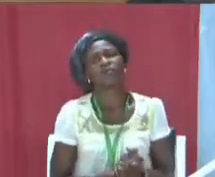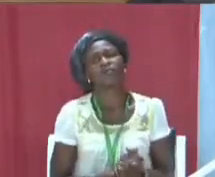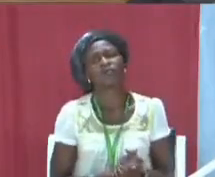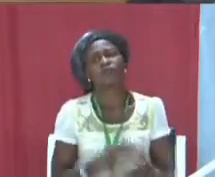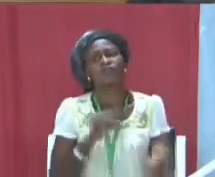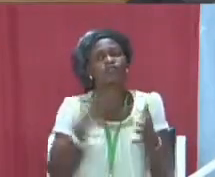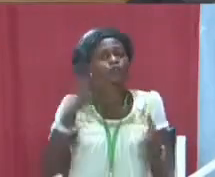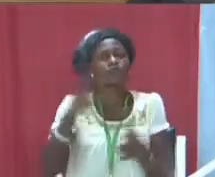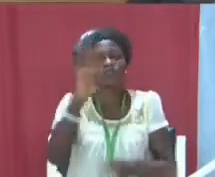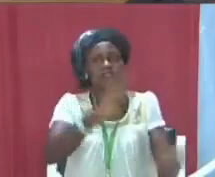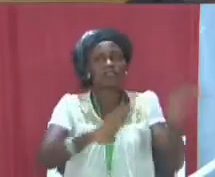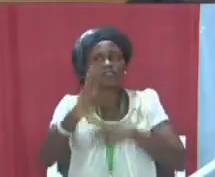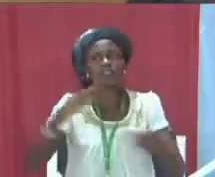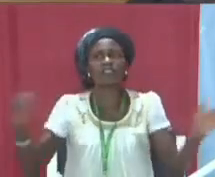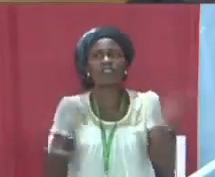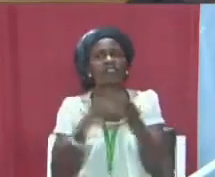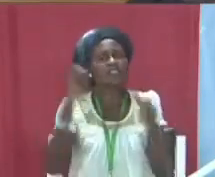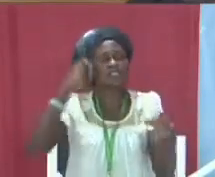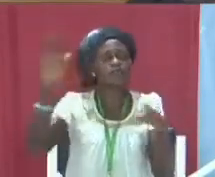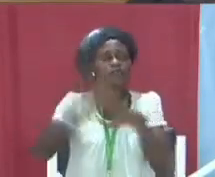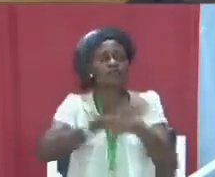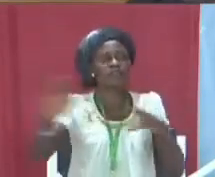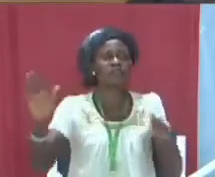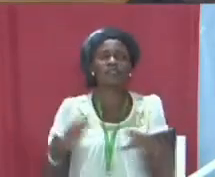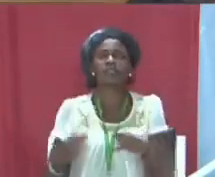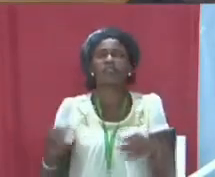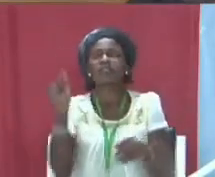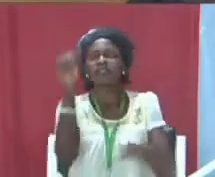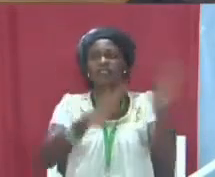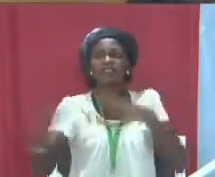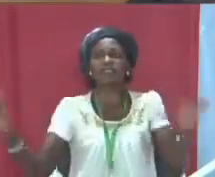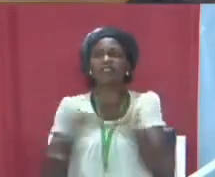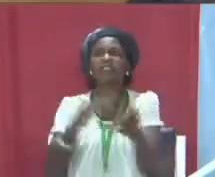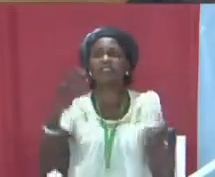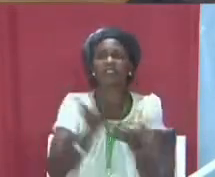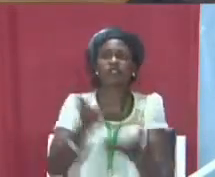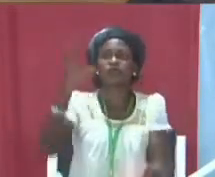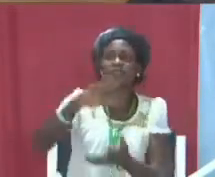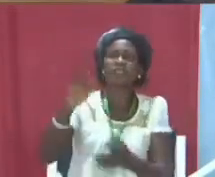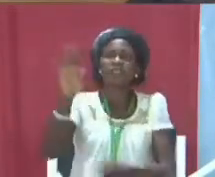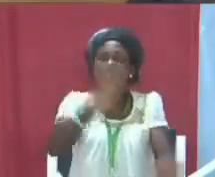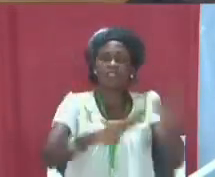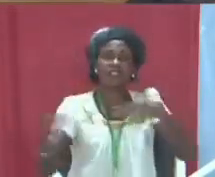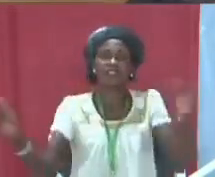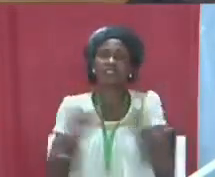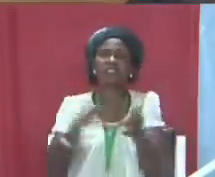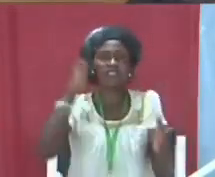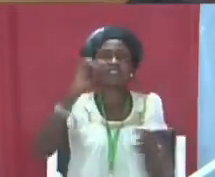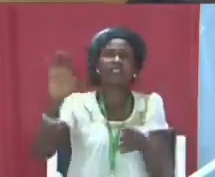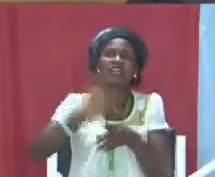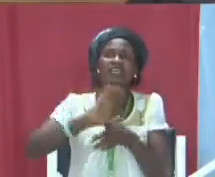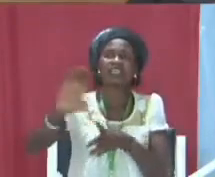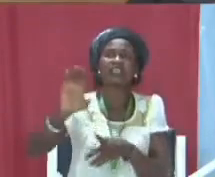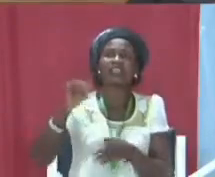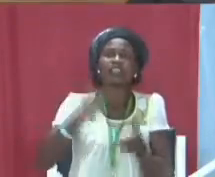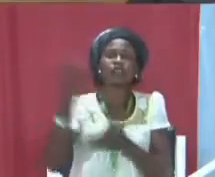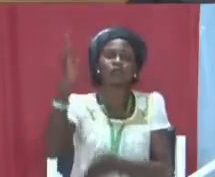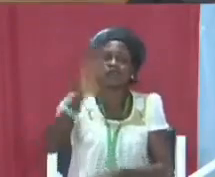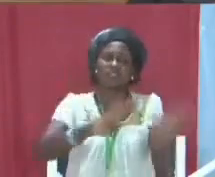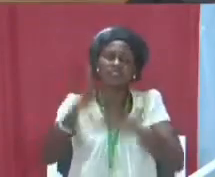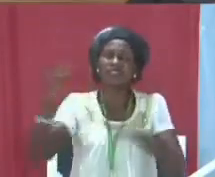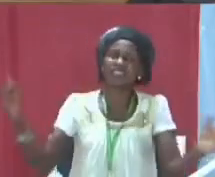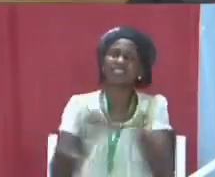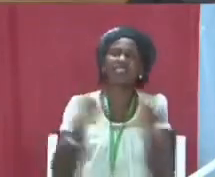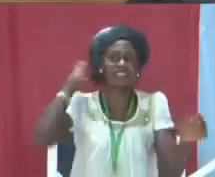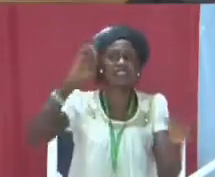It was a siege against his business, a siege against his wealth, a siege against his career. It was a siege against